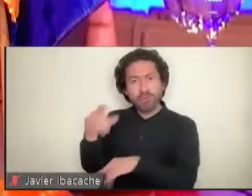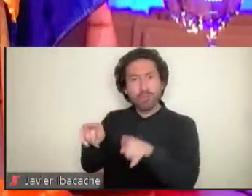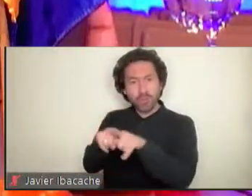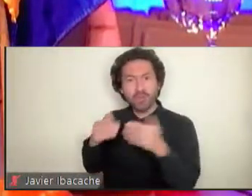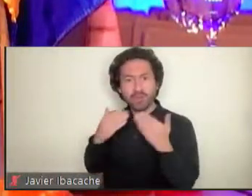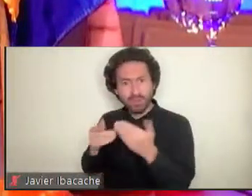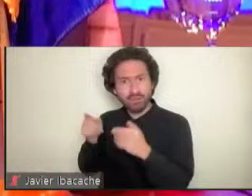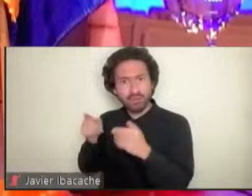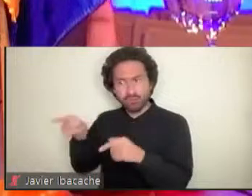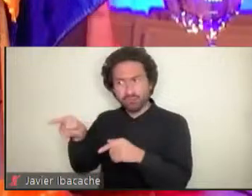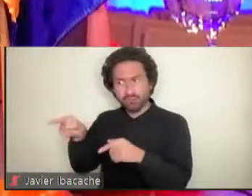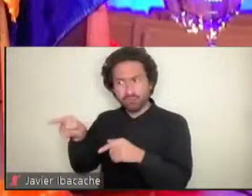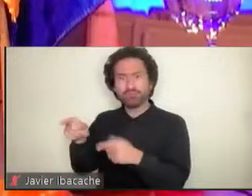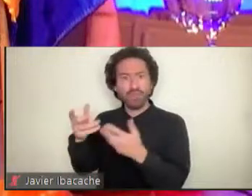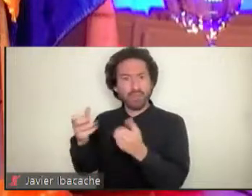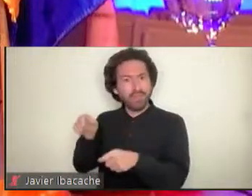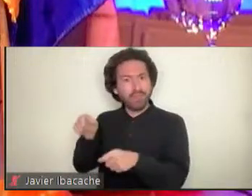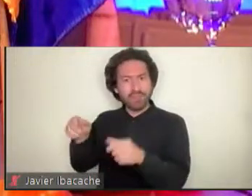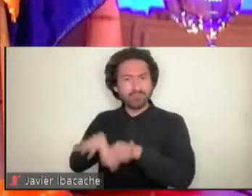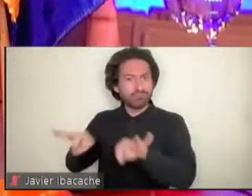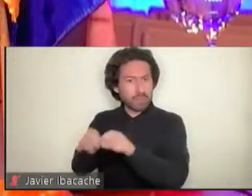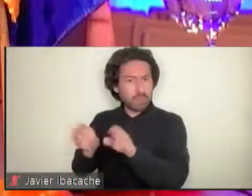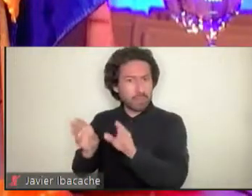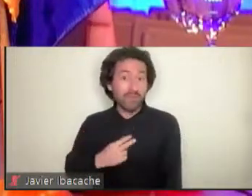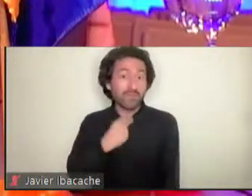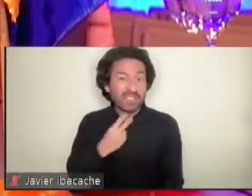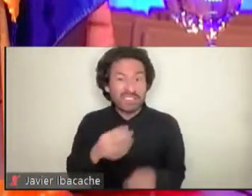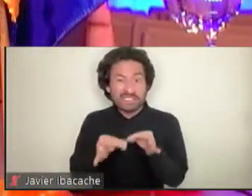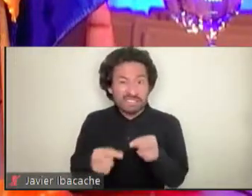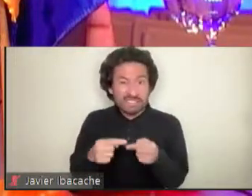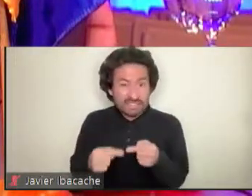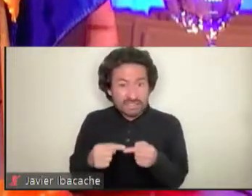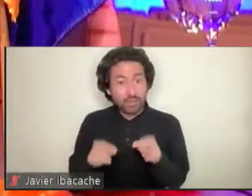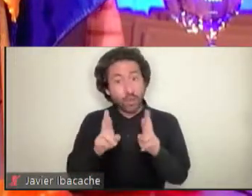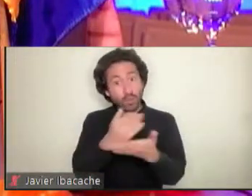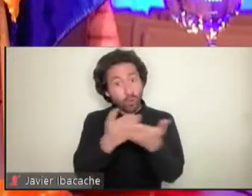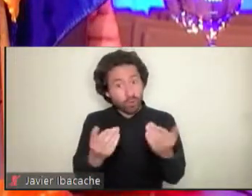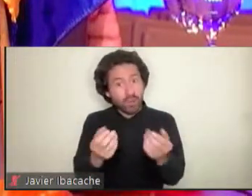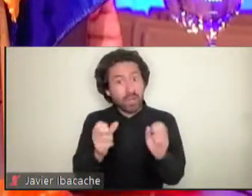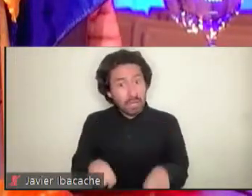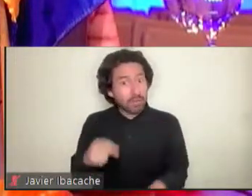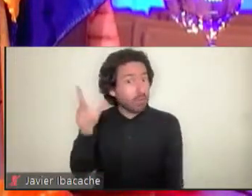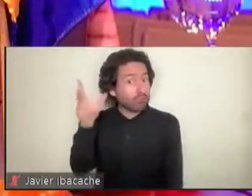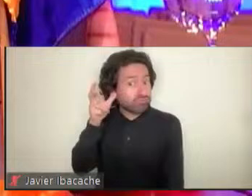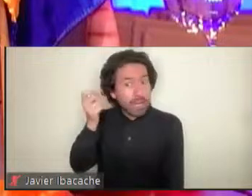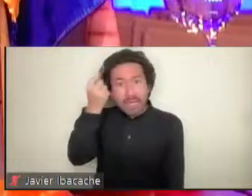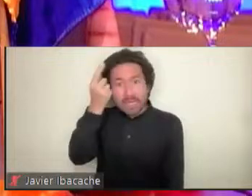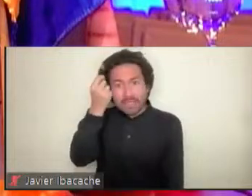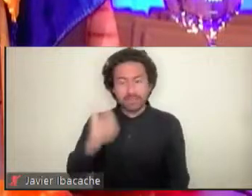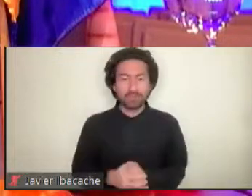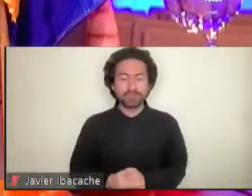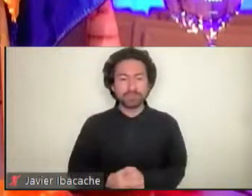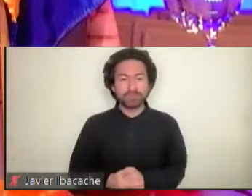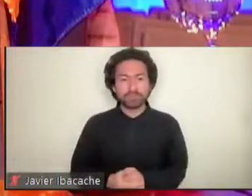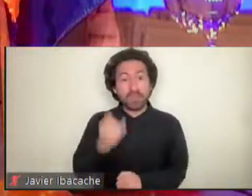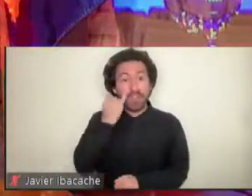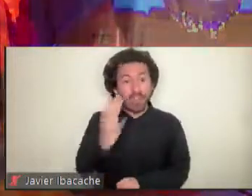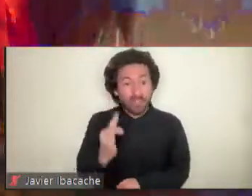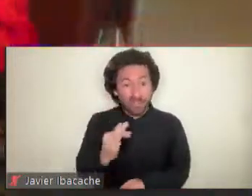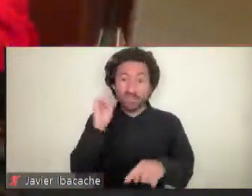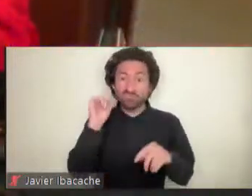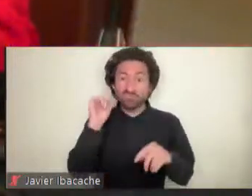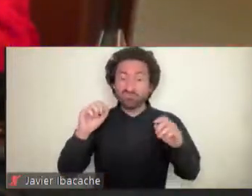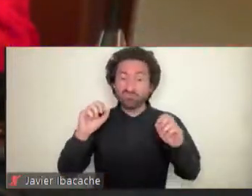meeting. My voice is a bit raspy, but I hope you can understand me. If it is accepted that